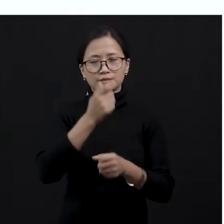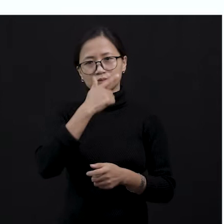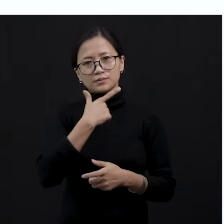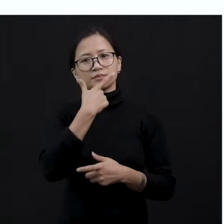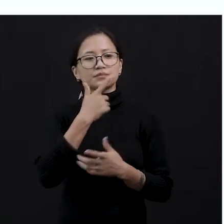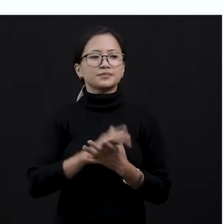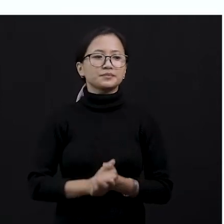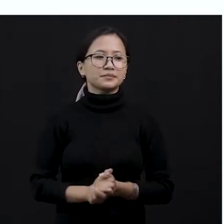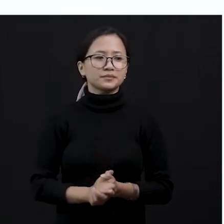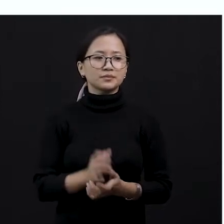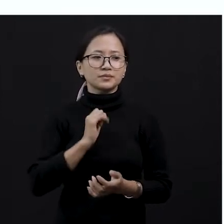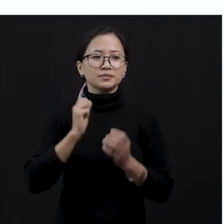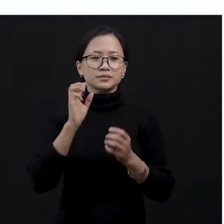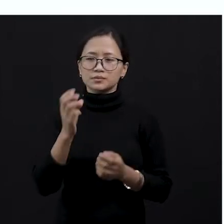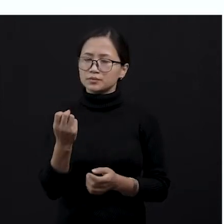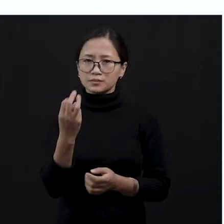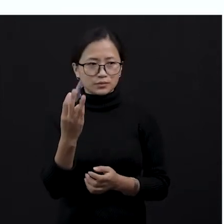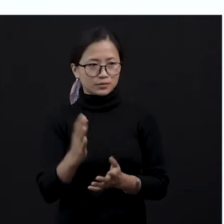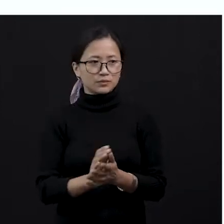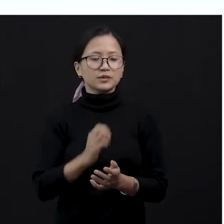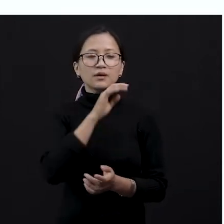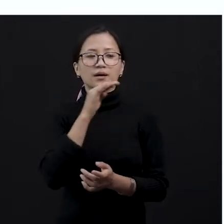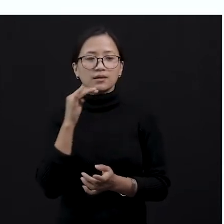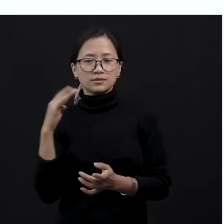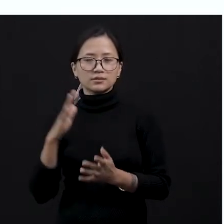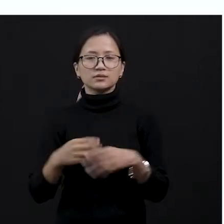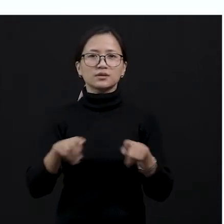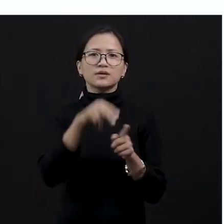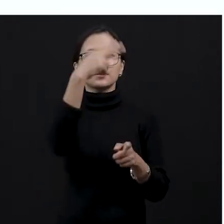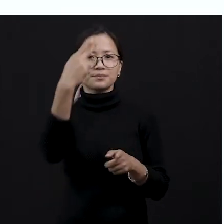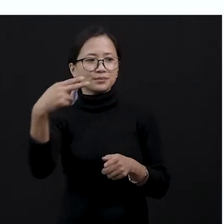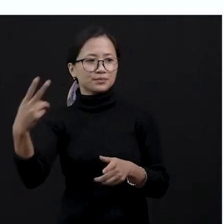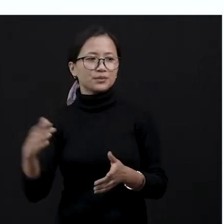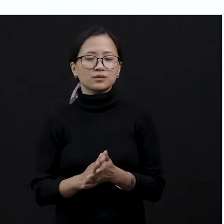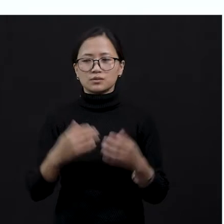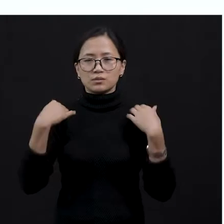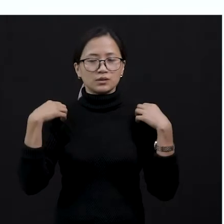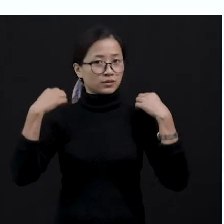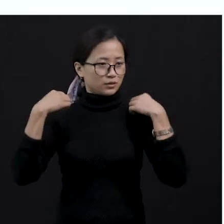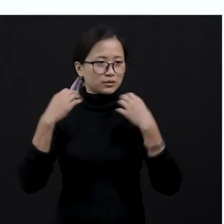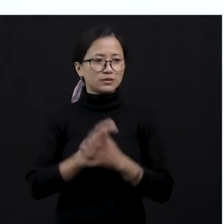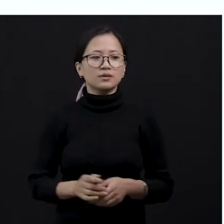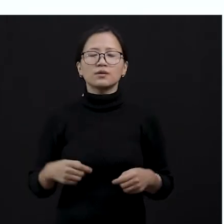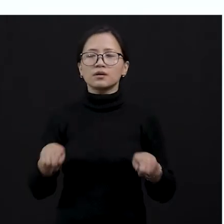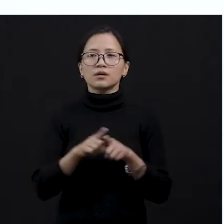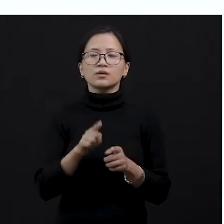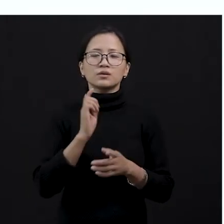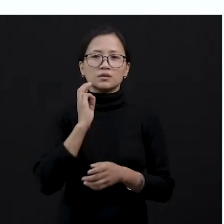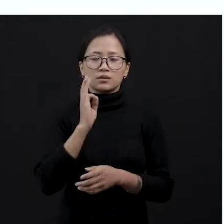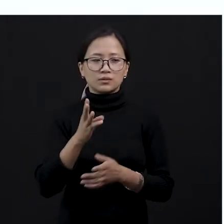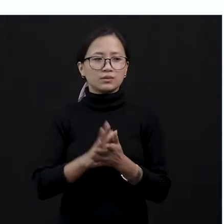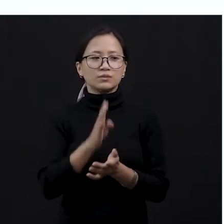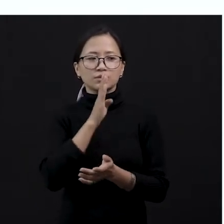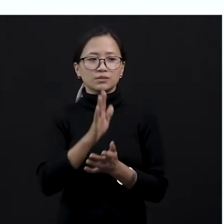me smile. I would count the colors and paint on my shirt, and I